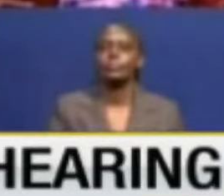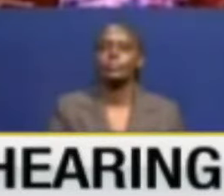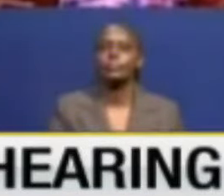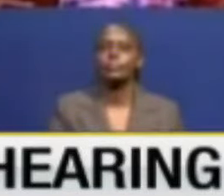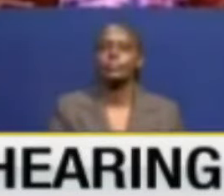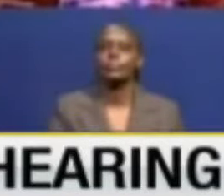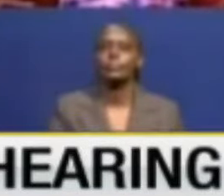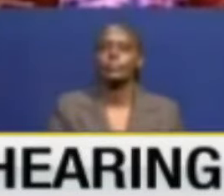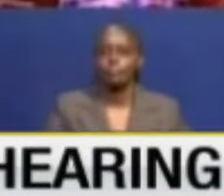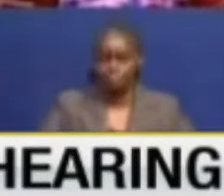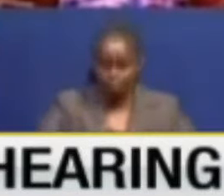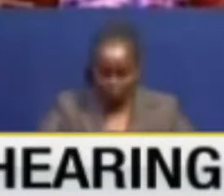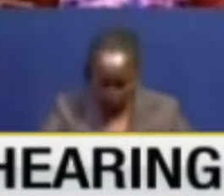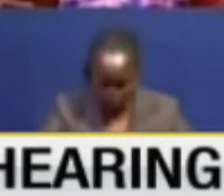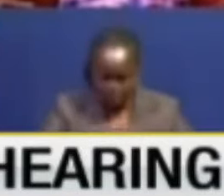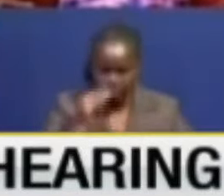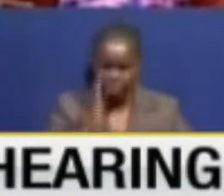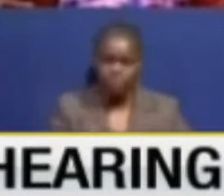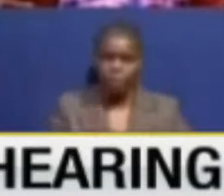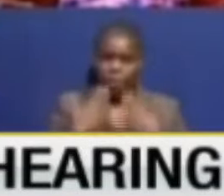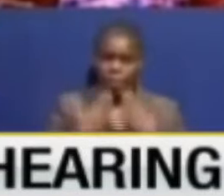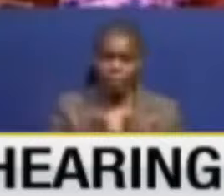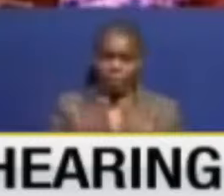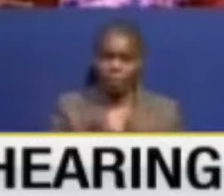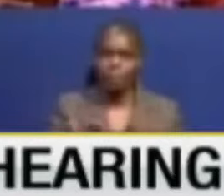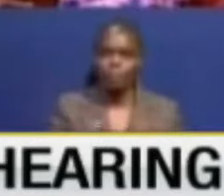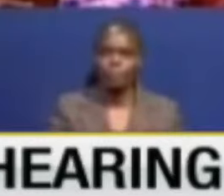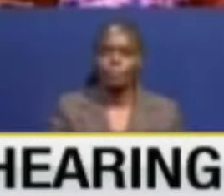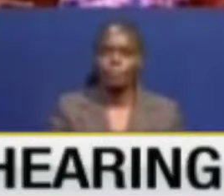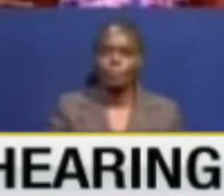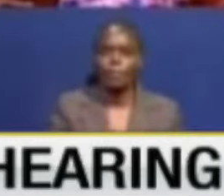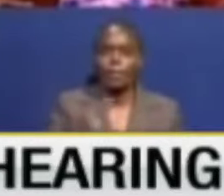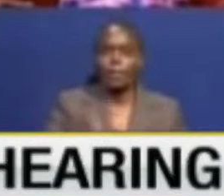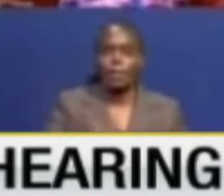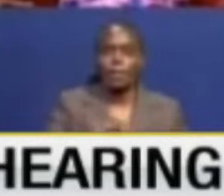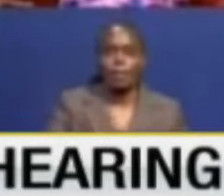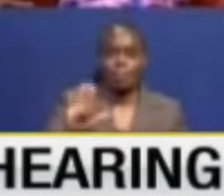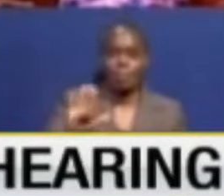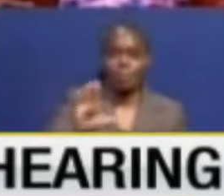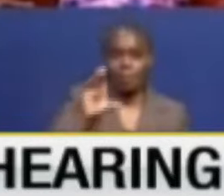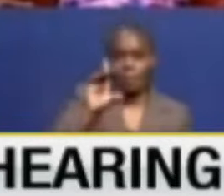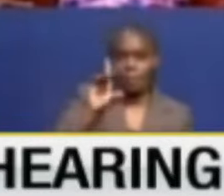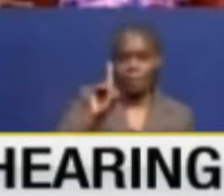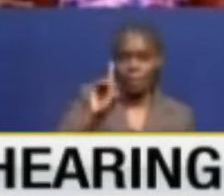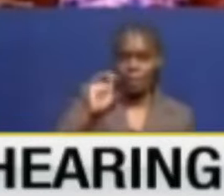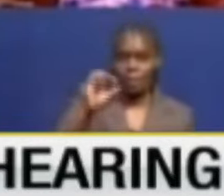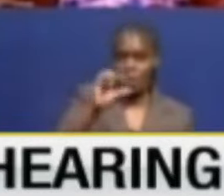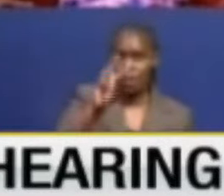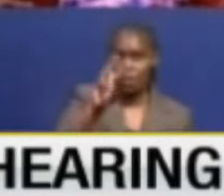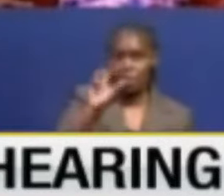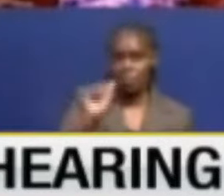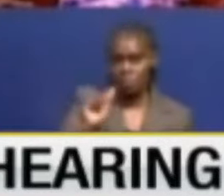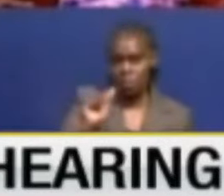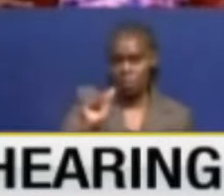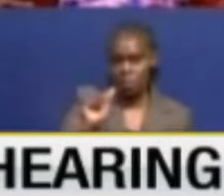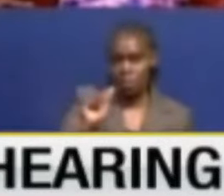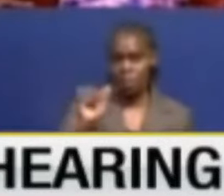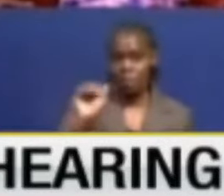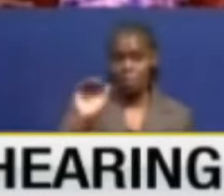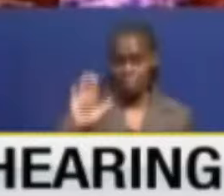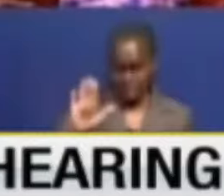Thank you very kindly, Honorable Speaker. My name is Ndegwa Njiru. I'll